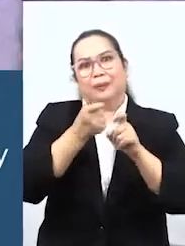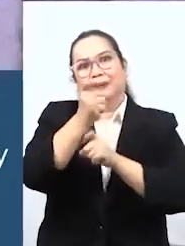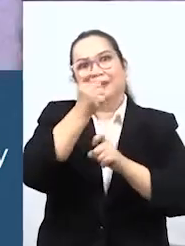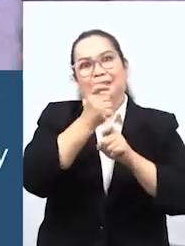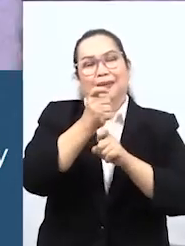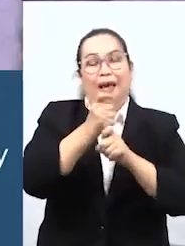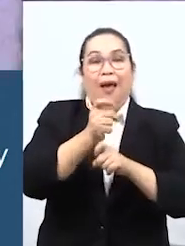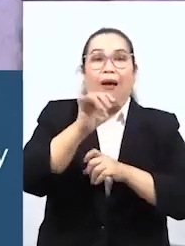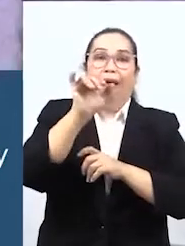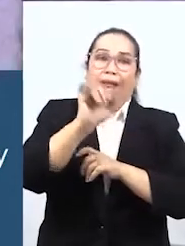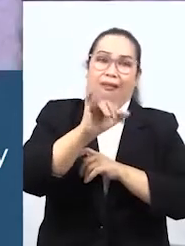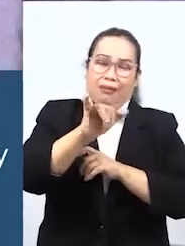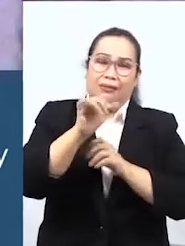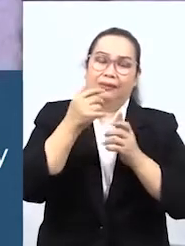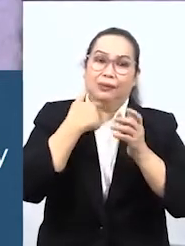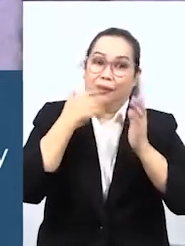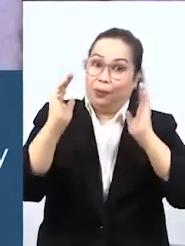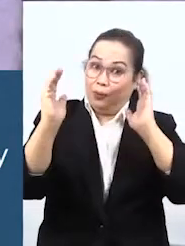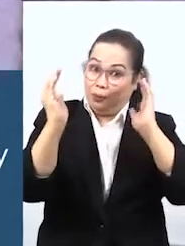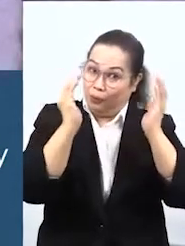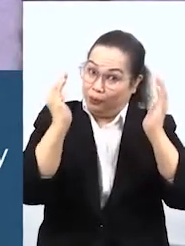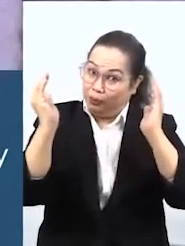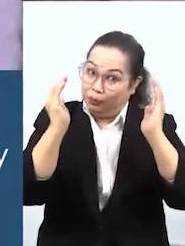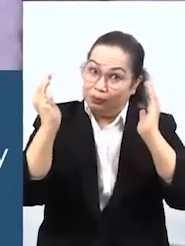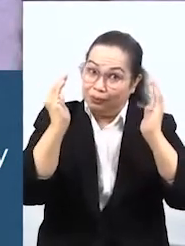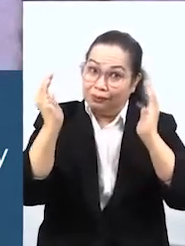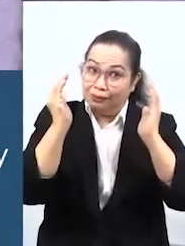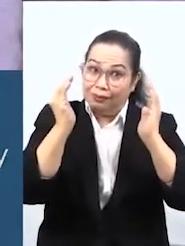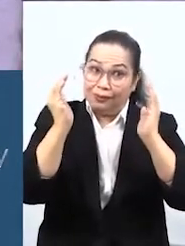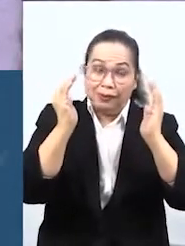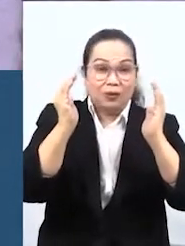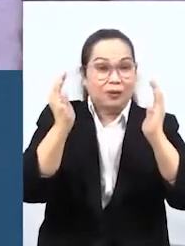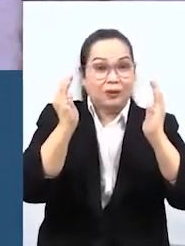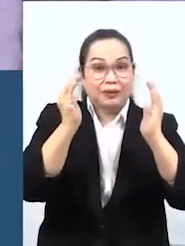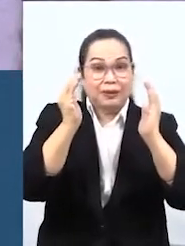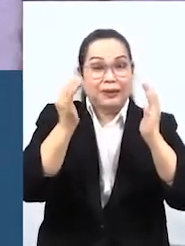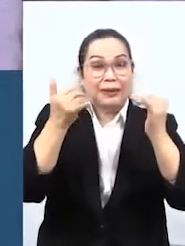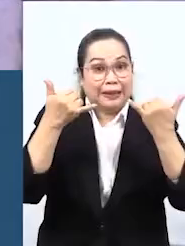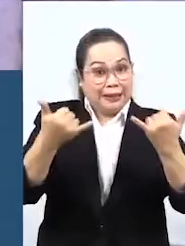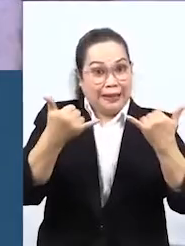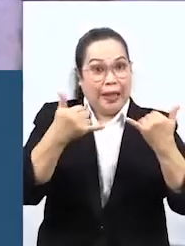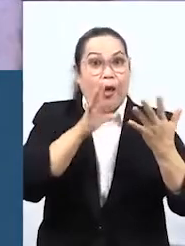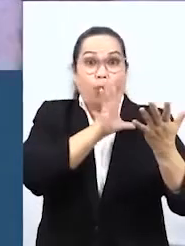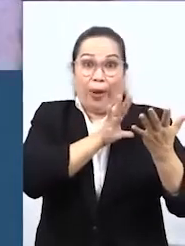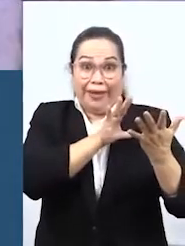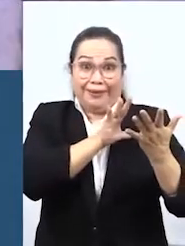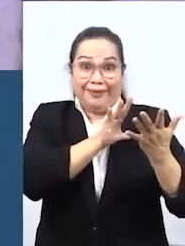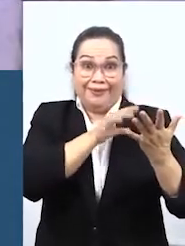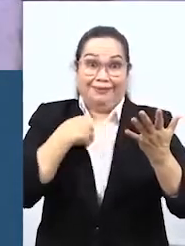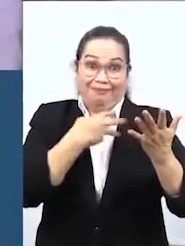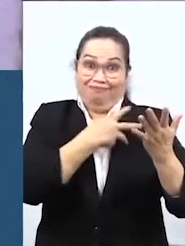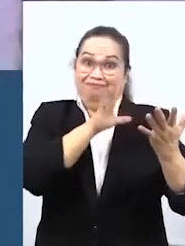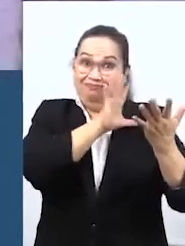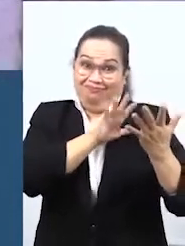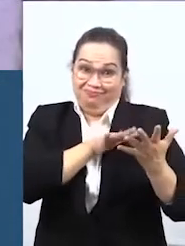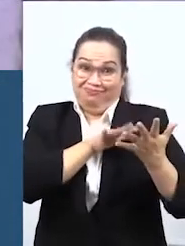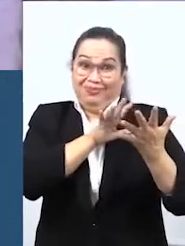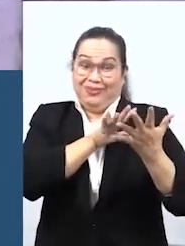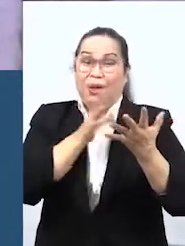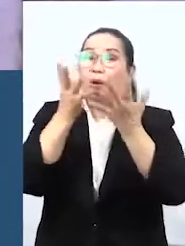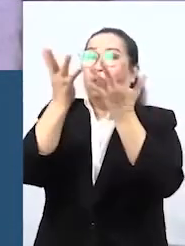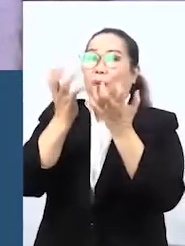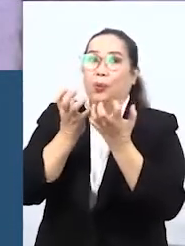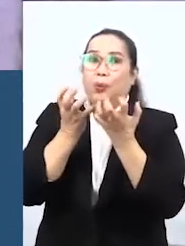there are certain parallelisms here during this time of waiting and and longing